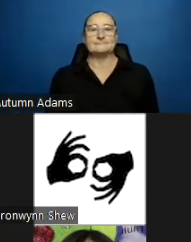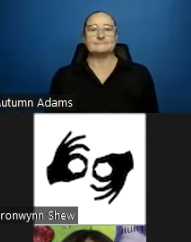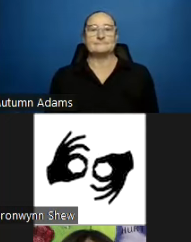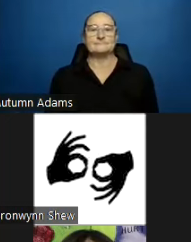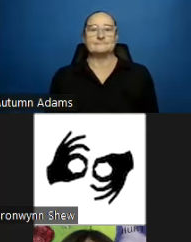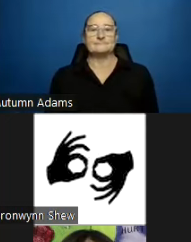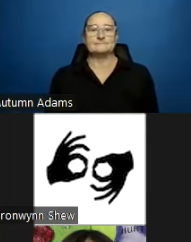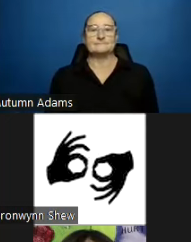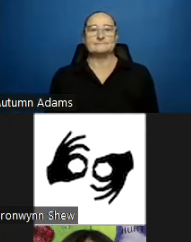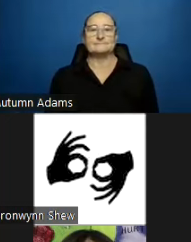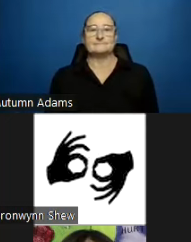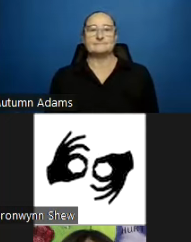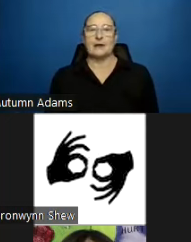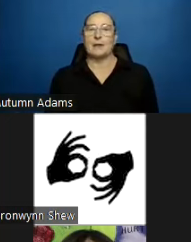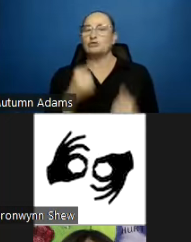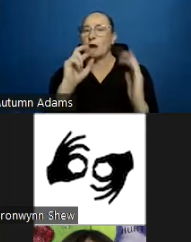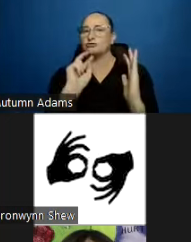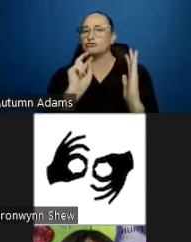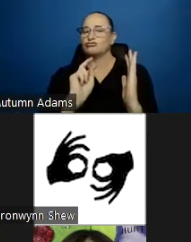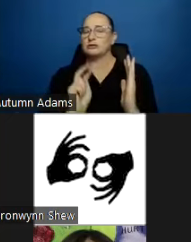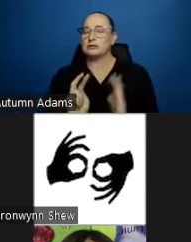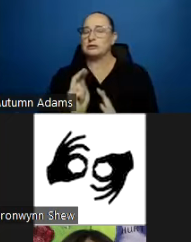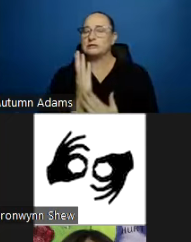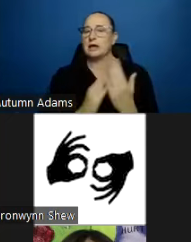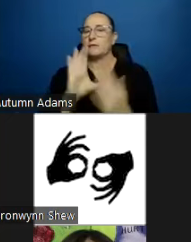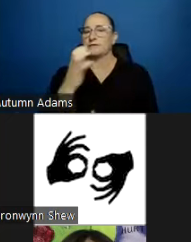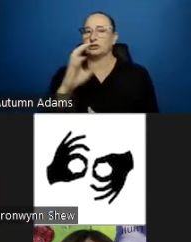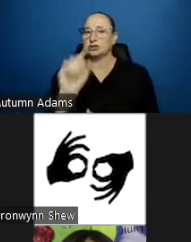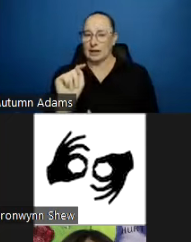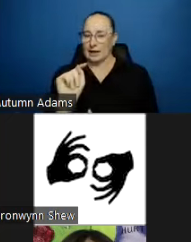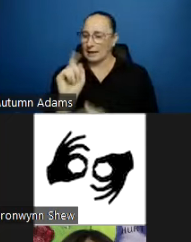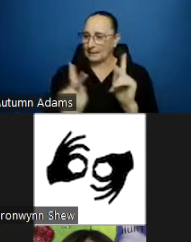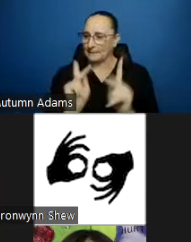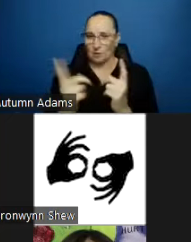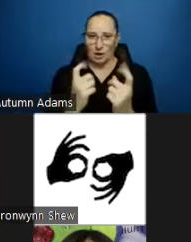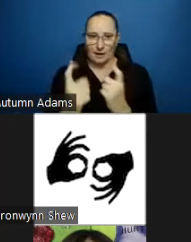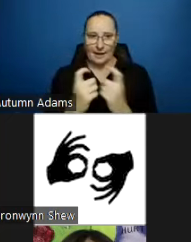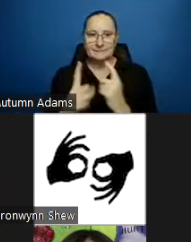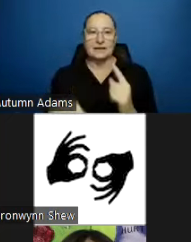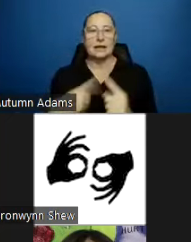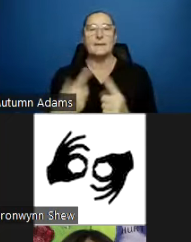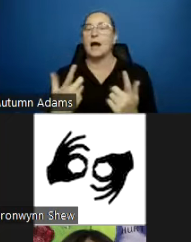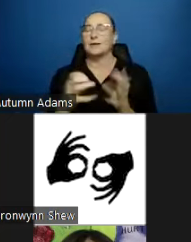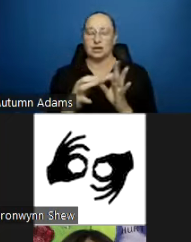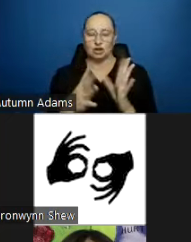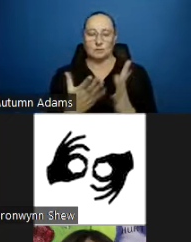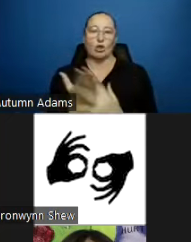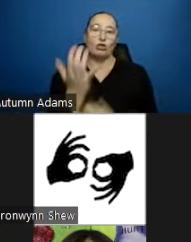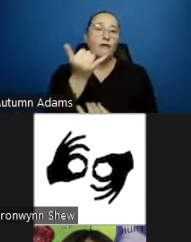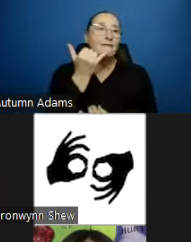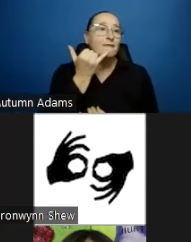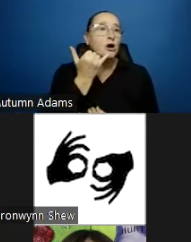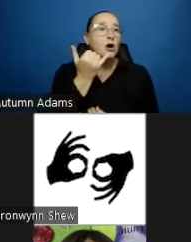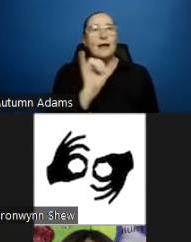Okay, I'm just trying to read some of the chat. People are asking about interpreters through the phone, like